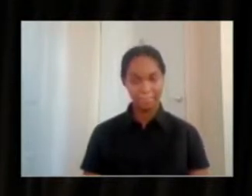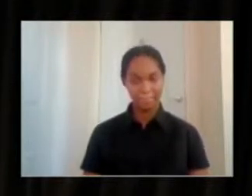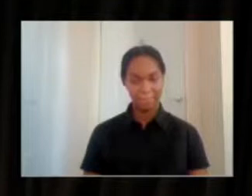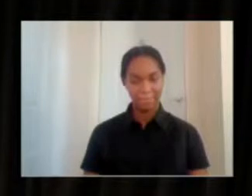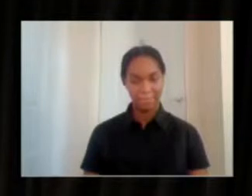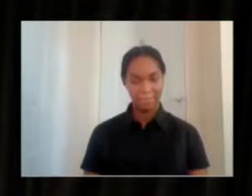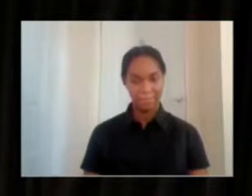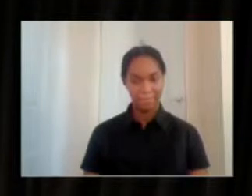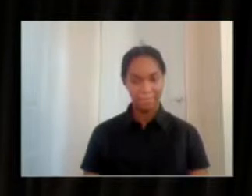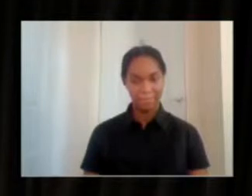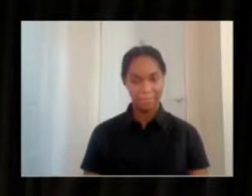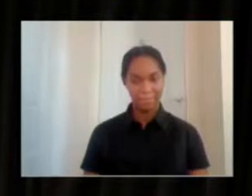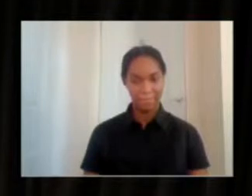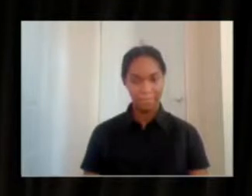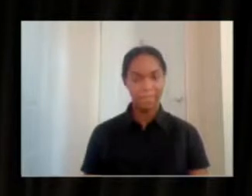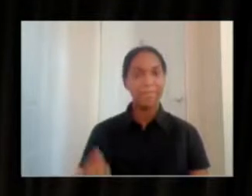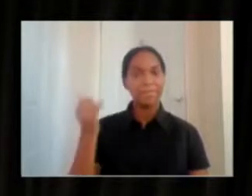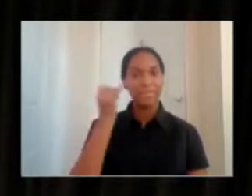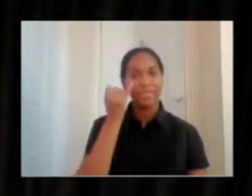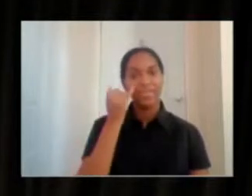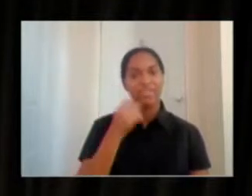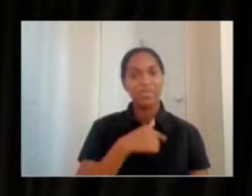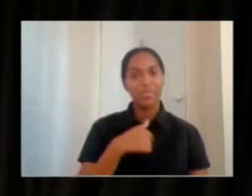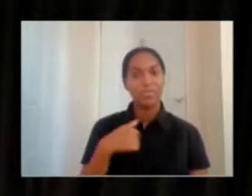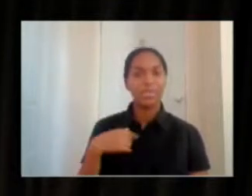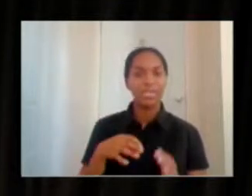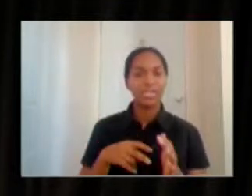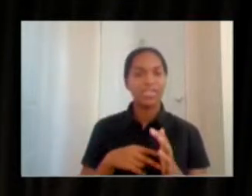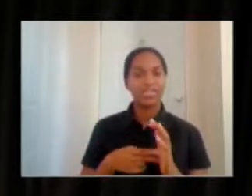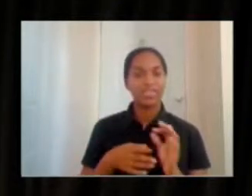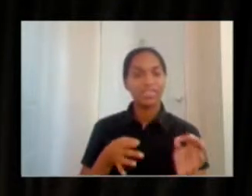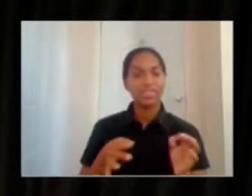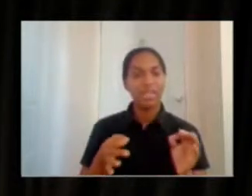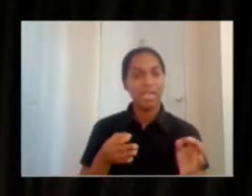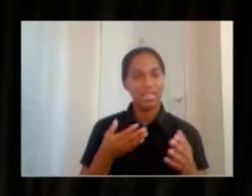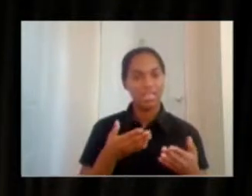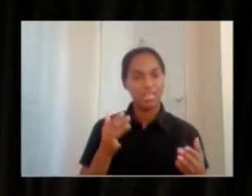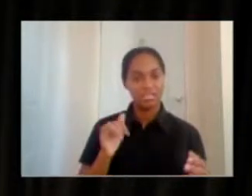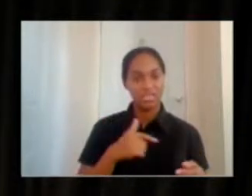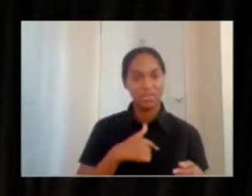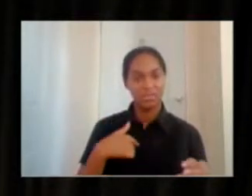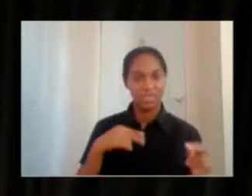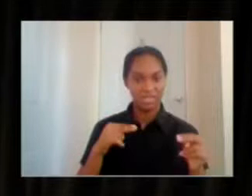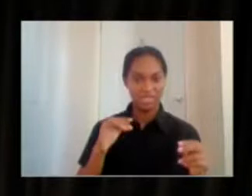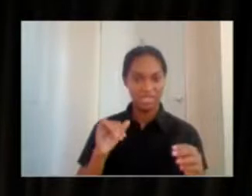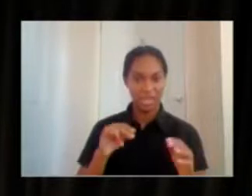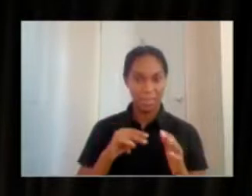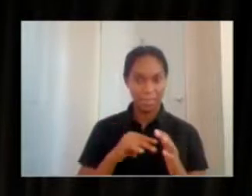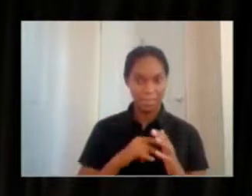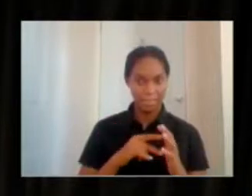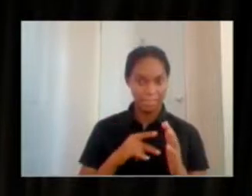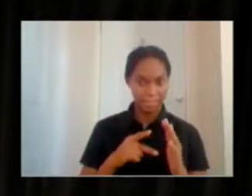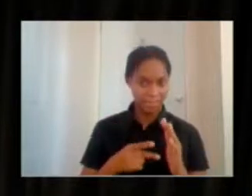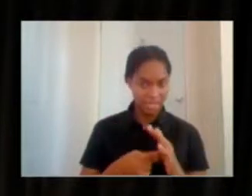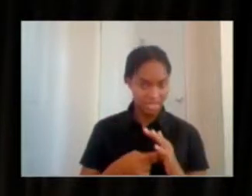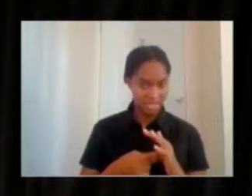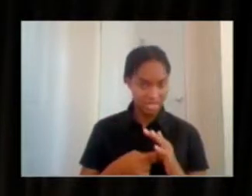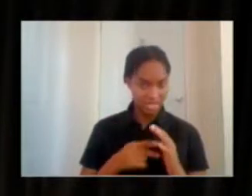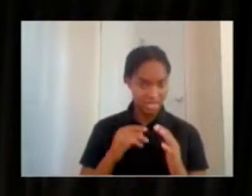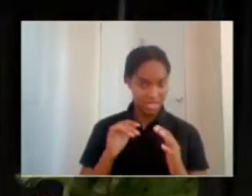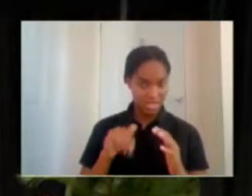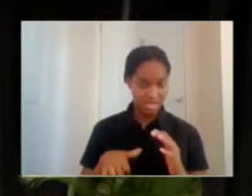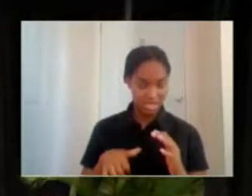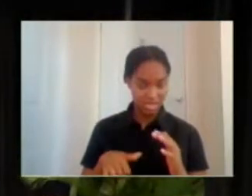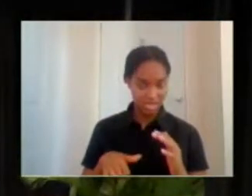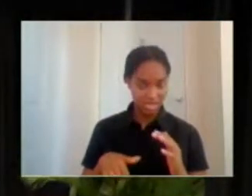All right. If we are to define the features that we need, does it mean that those